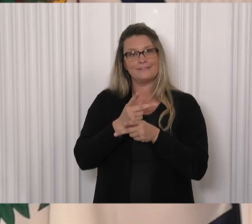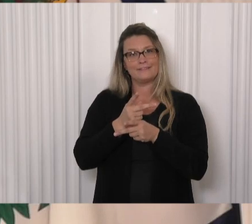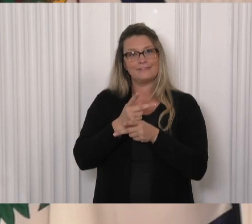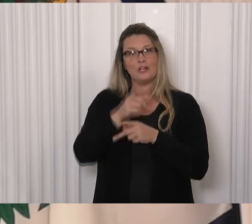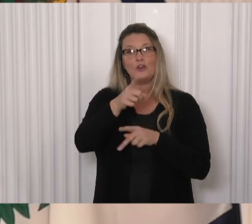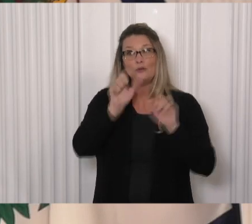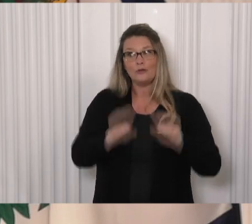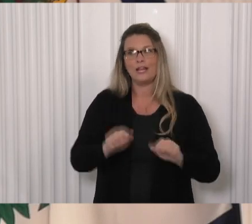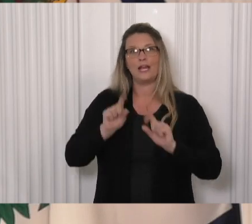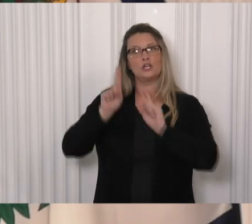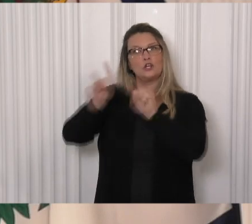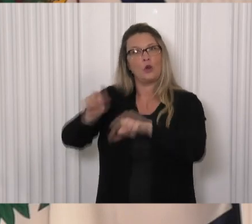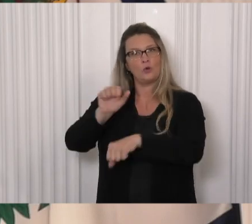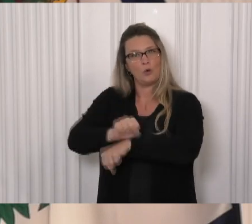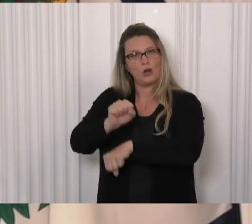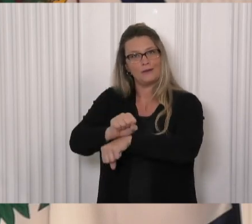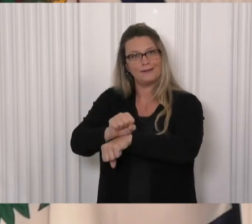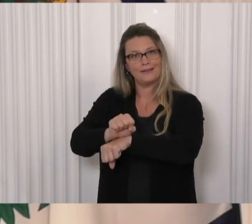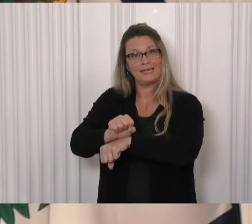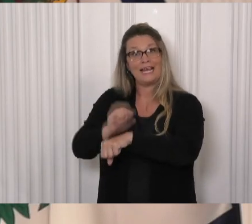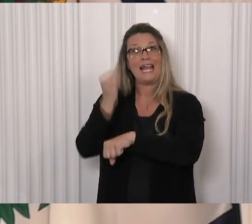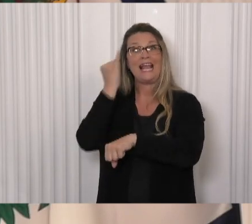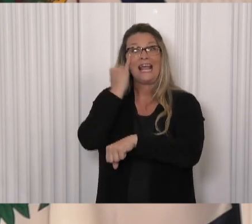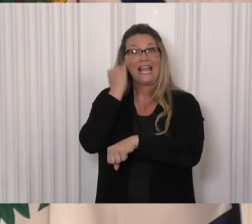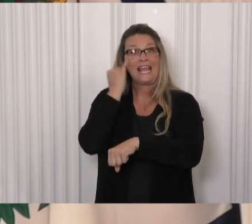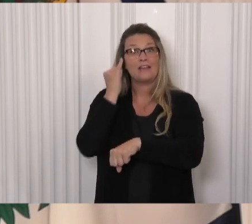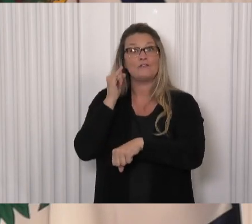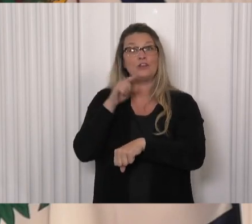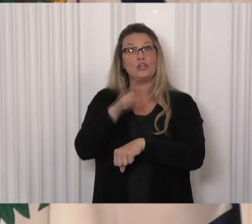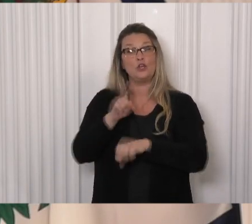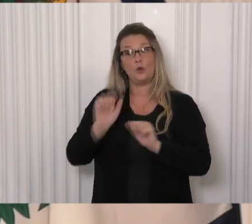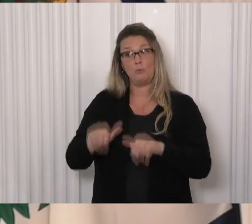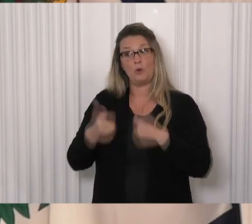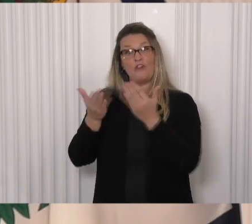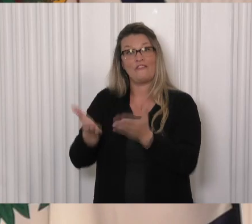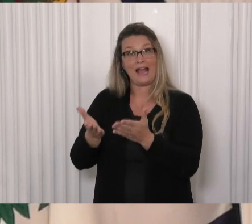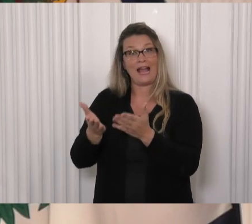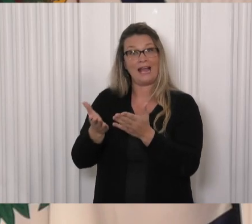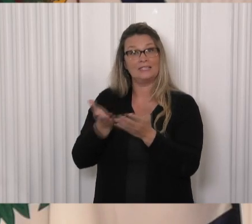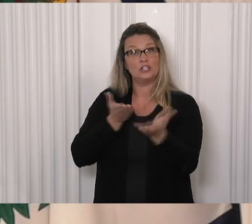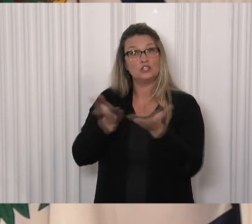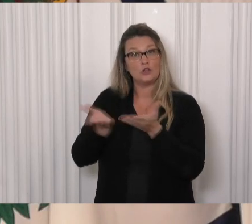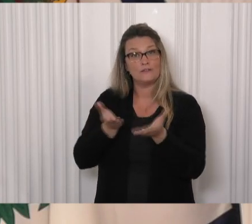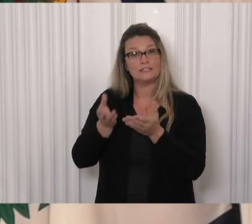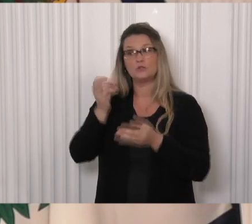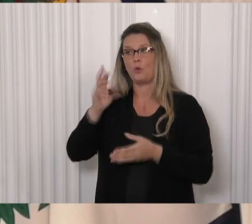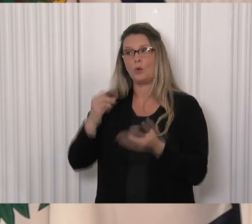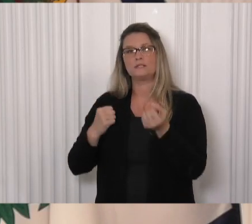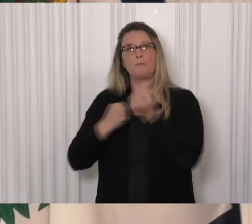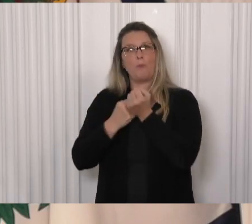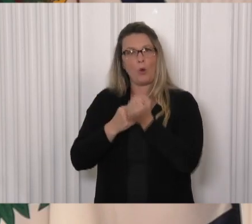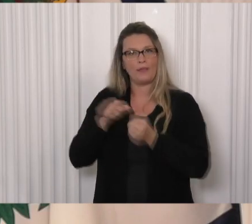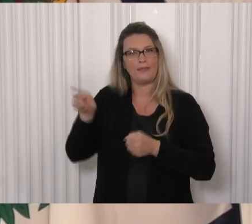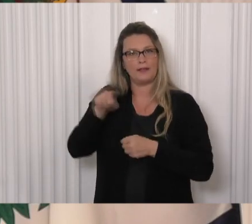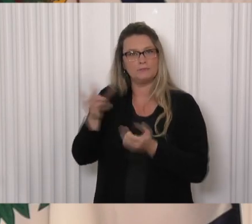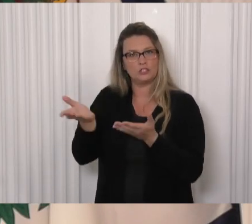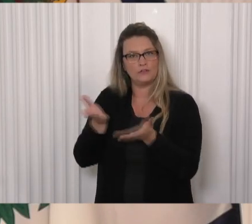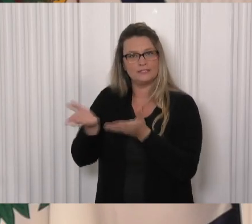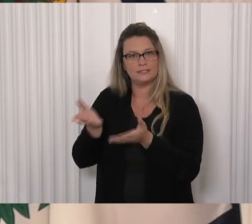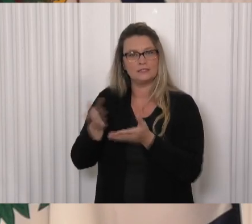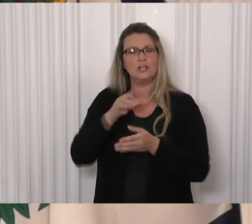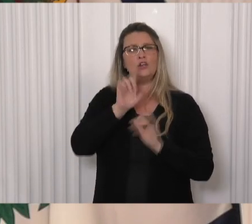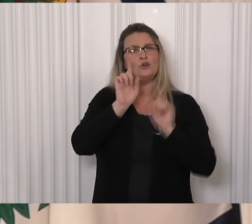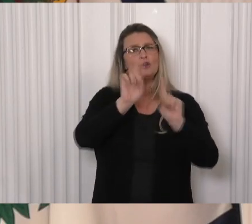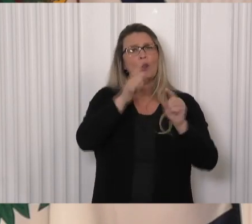You can go to work if you provide these services or support them. You can go check on